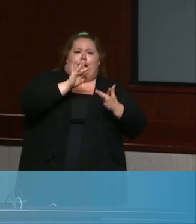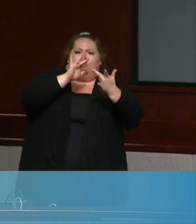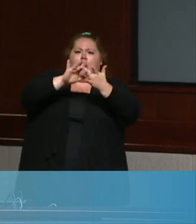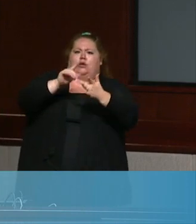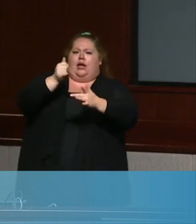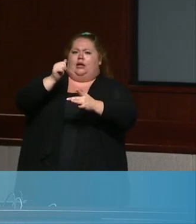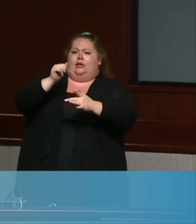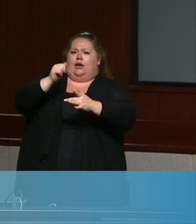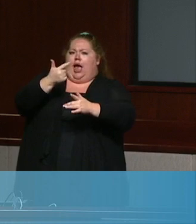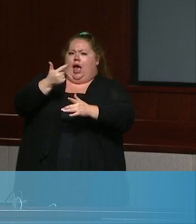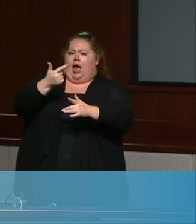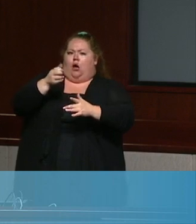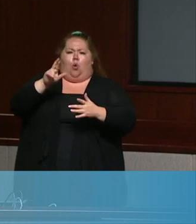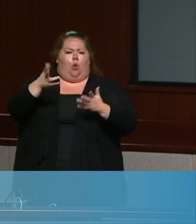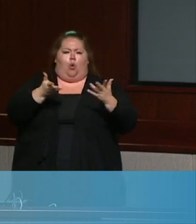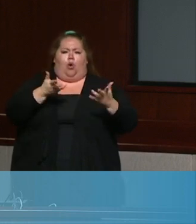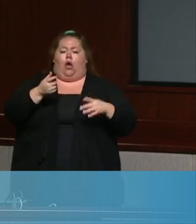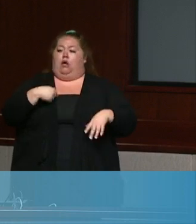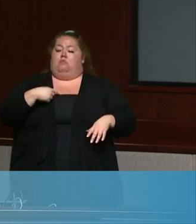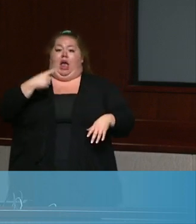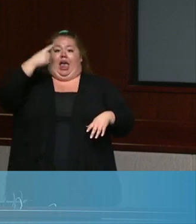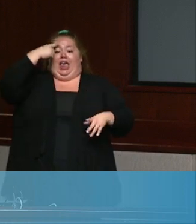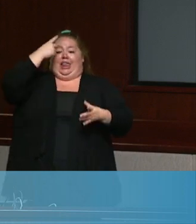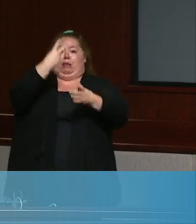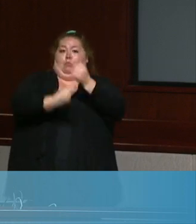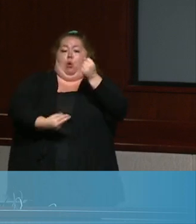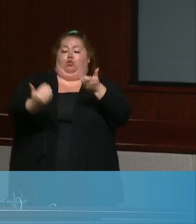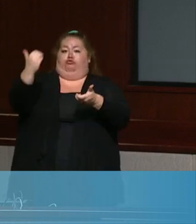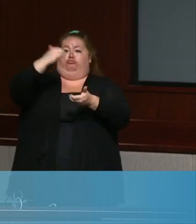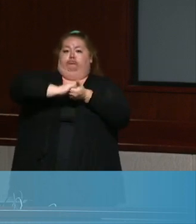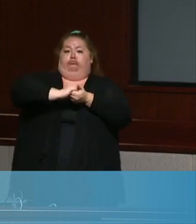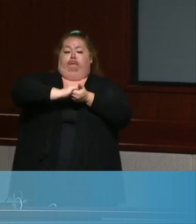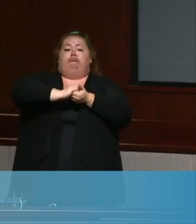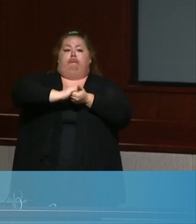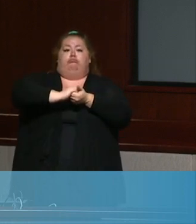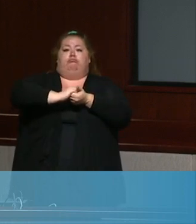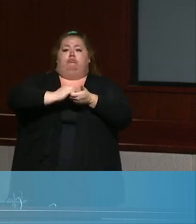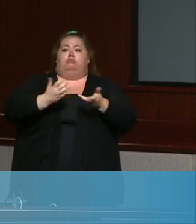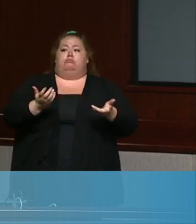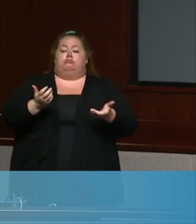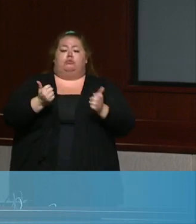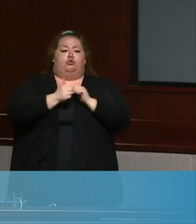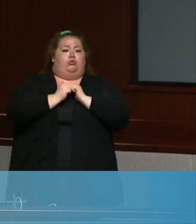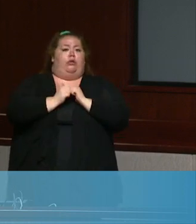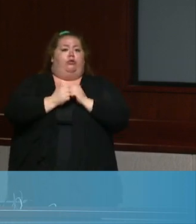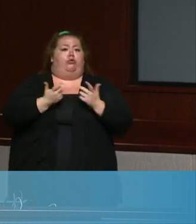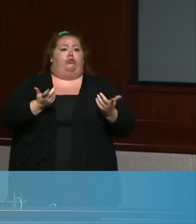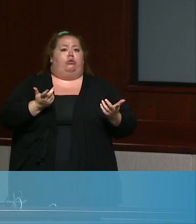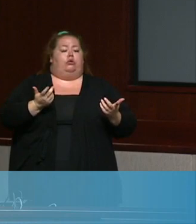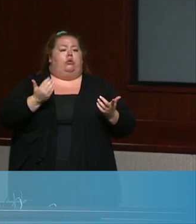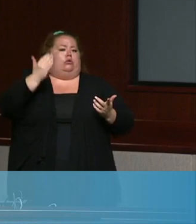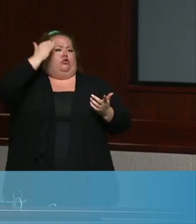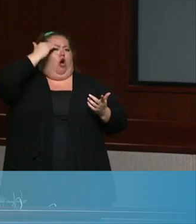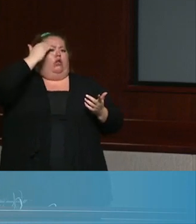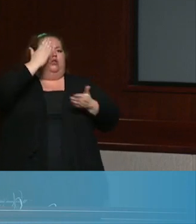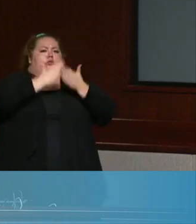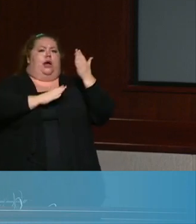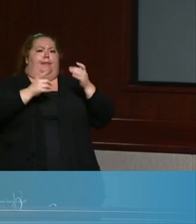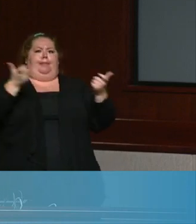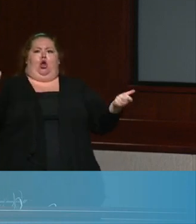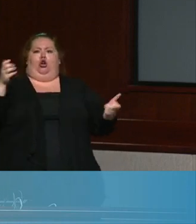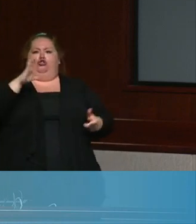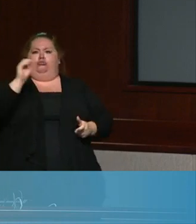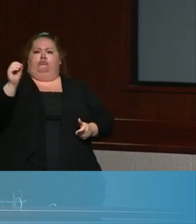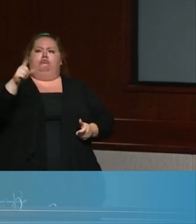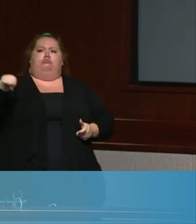that how it works? I think it's a combination of all of that. So we obviously have knowledge of some of the larger companies and their